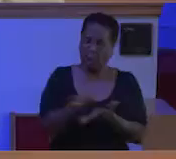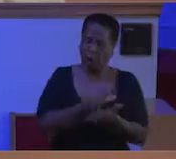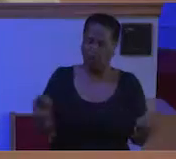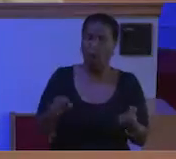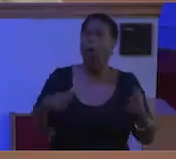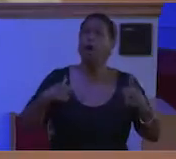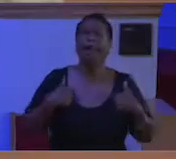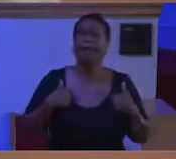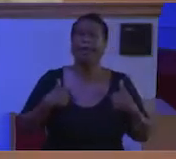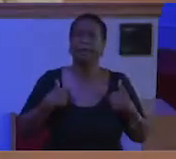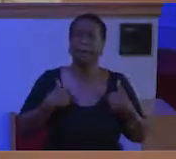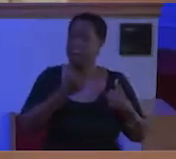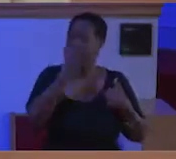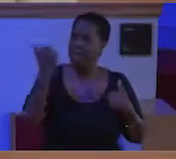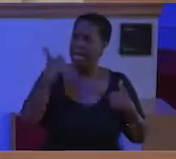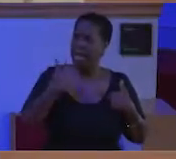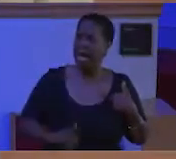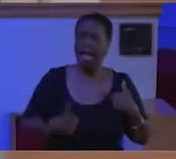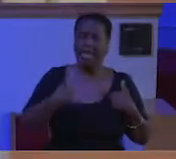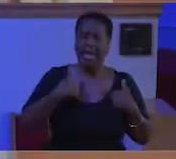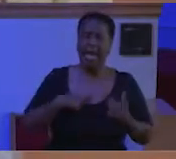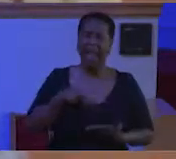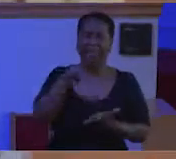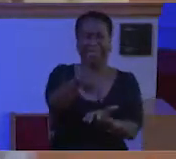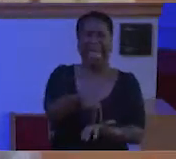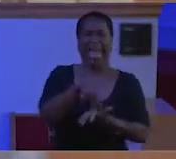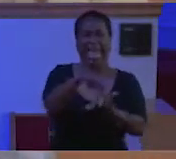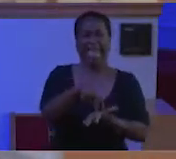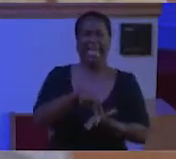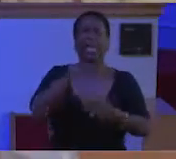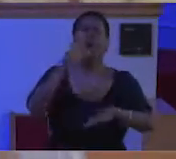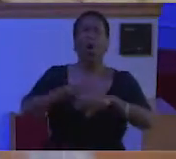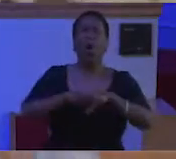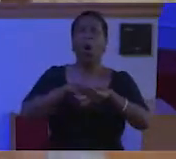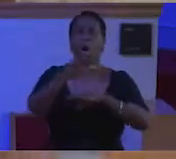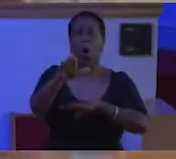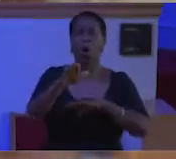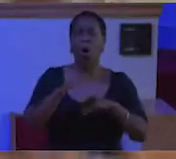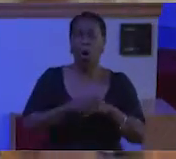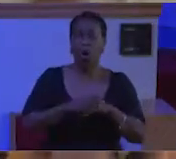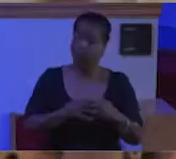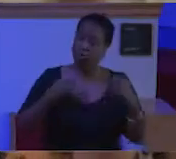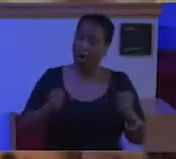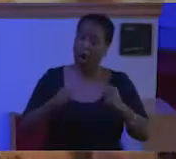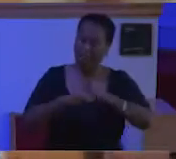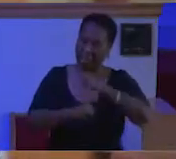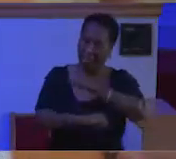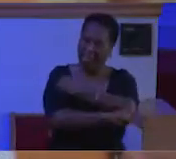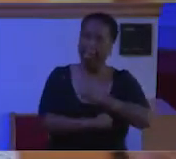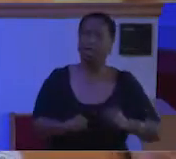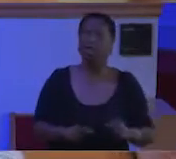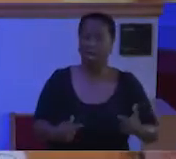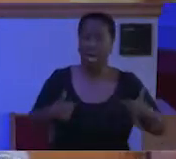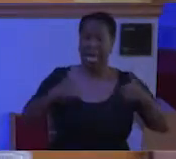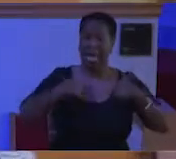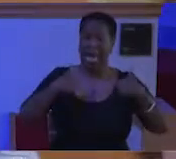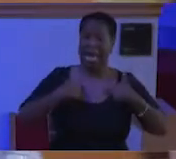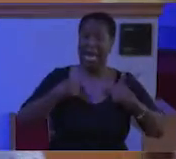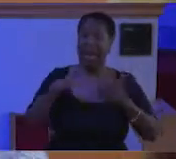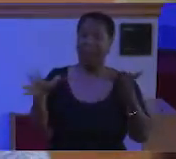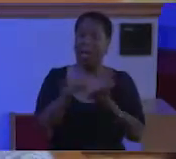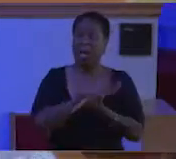destroyed because I'm standing on a sure foundation. I've been